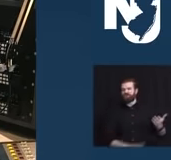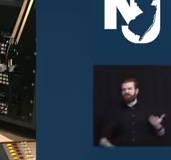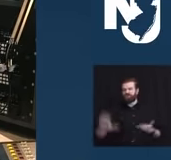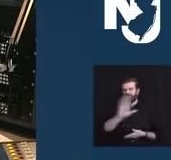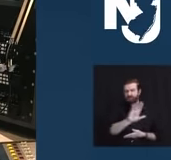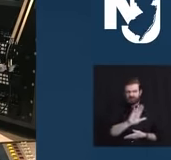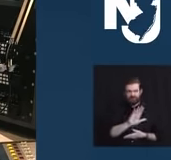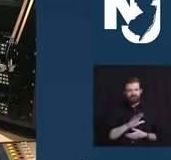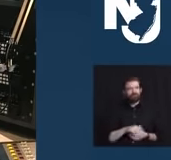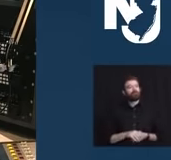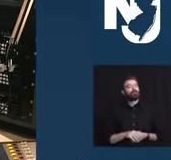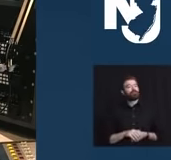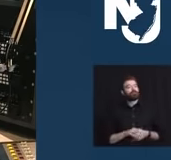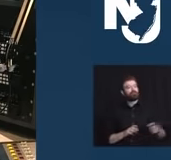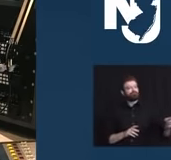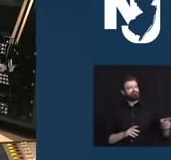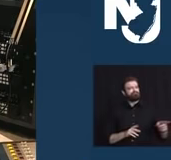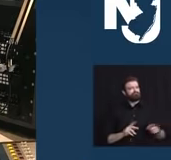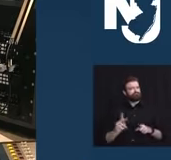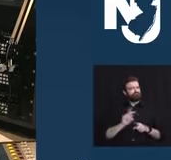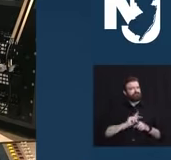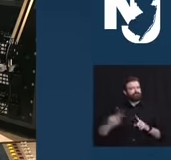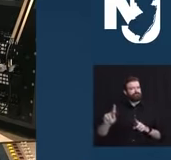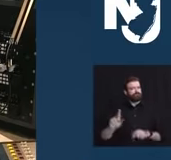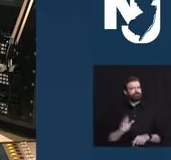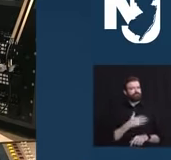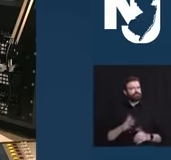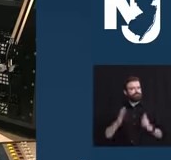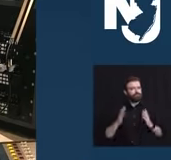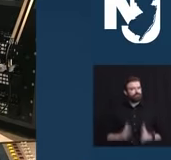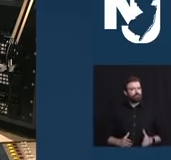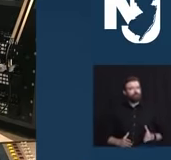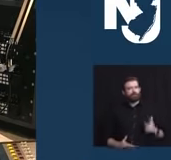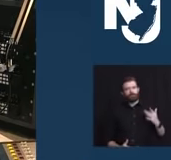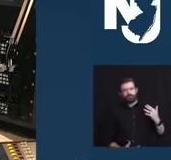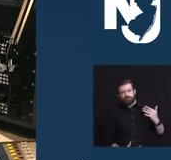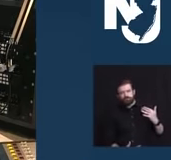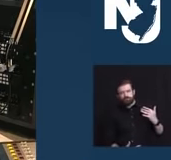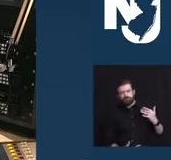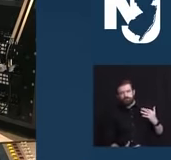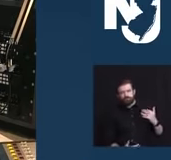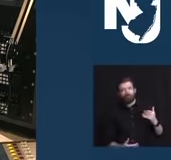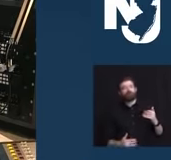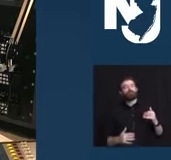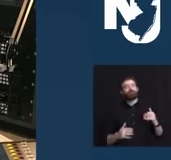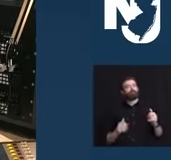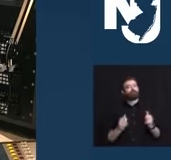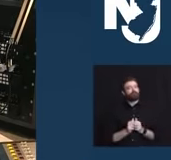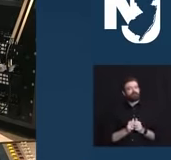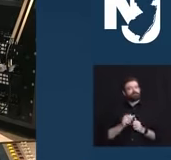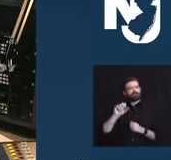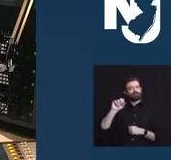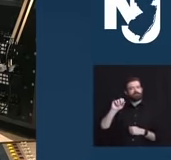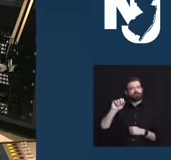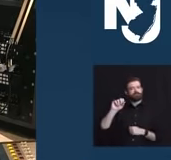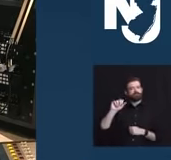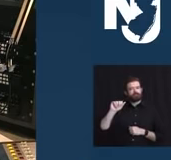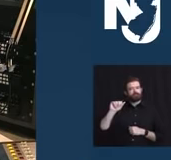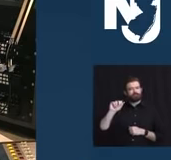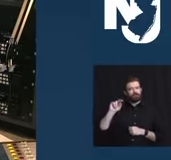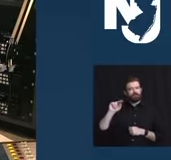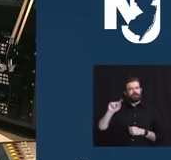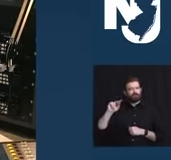musician, he would perform with the San Antonio Symphony, the Buffalo Philharmonic, New Jersey Capitol Philharmonic, Staten